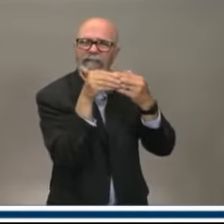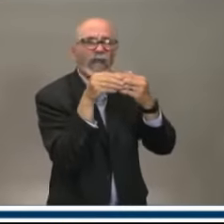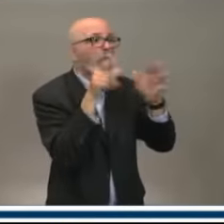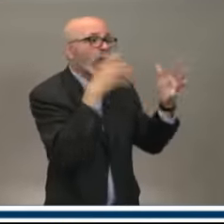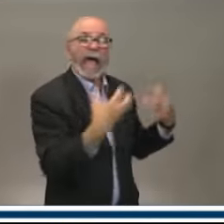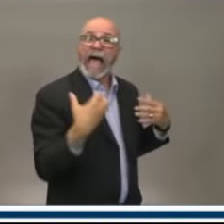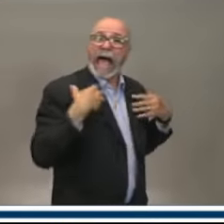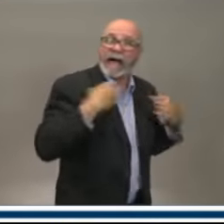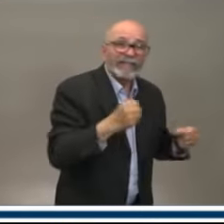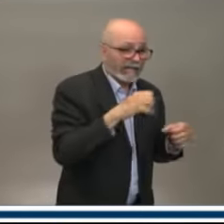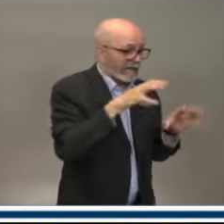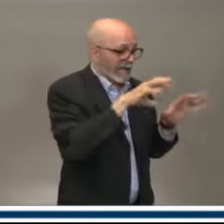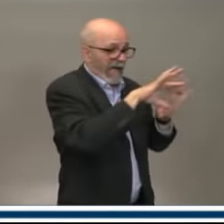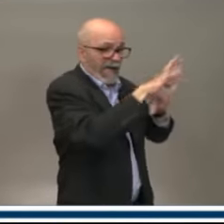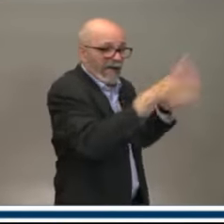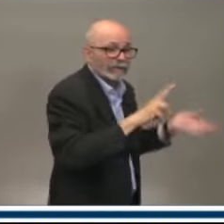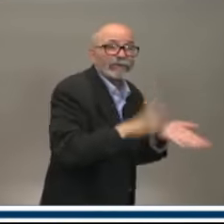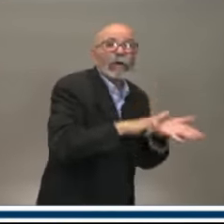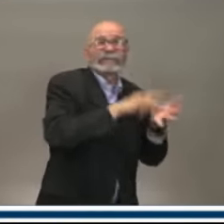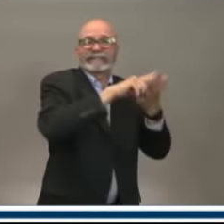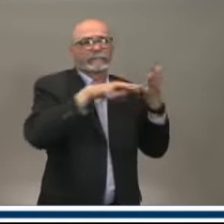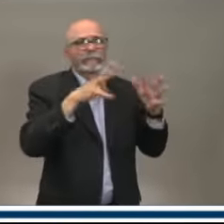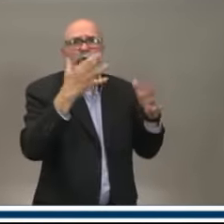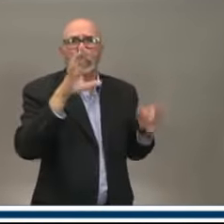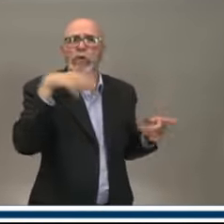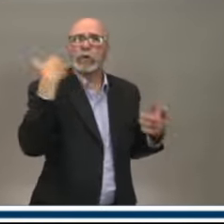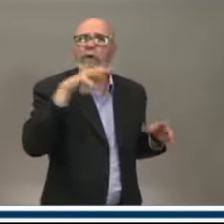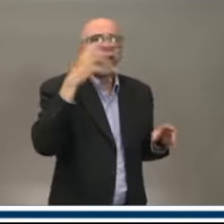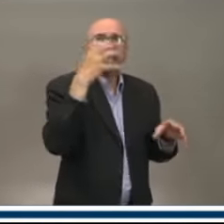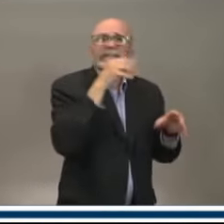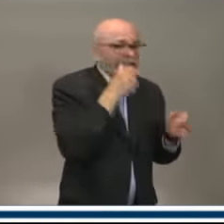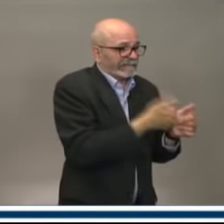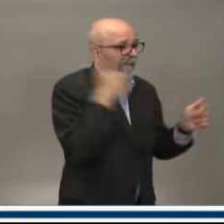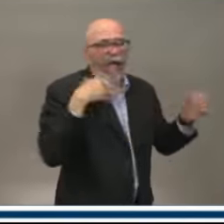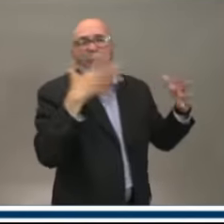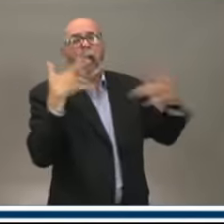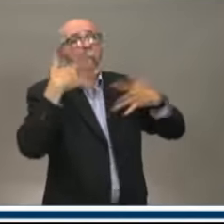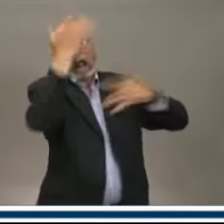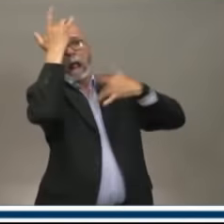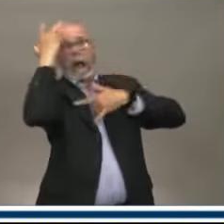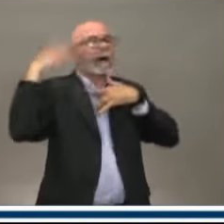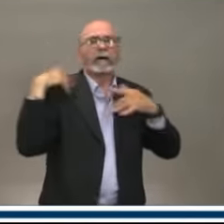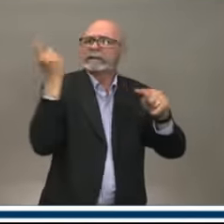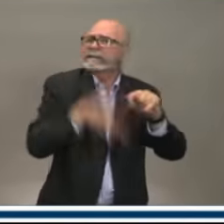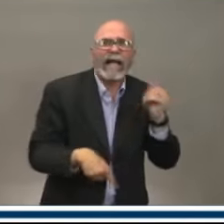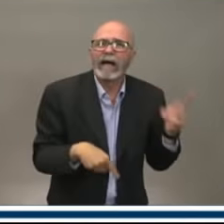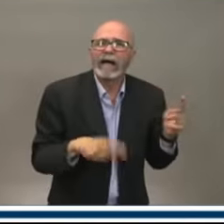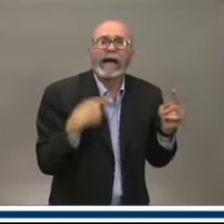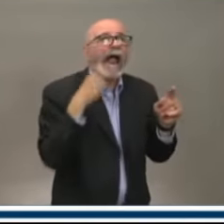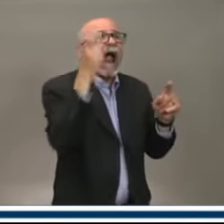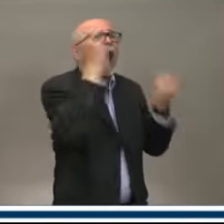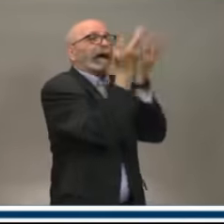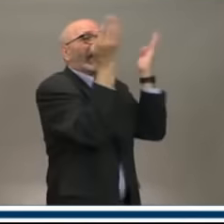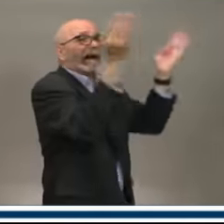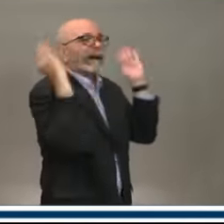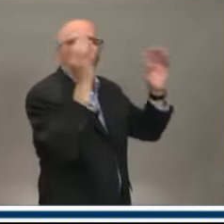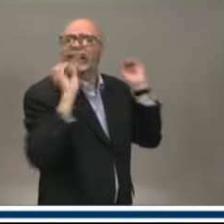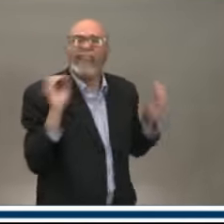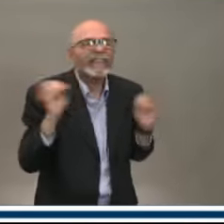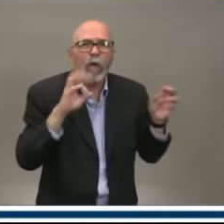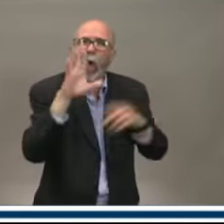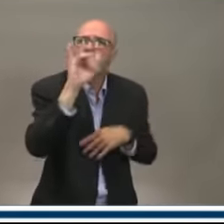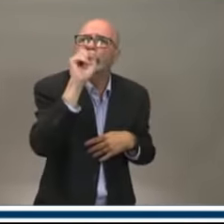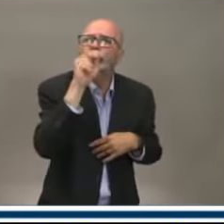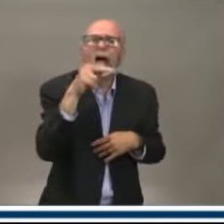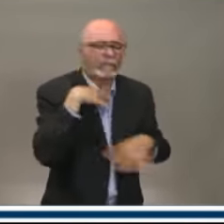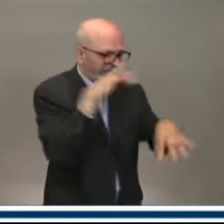who don't have 6 feet of separation, don't have plexiglass between them, have to deal directly hand-to-hand or go into people's